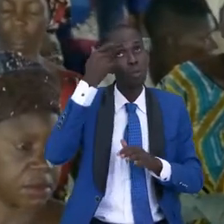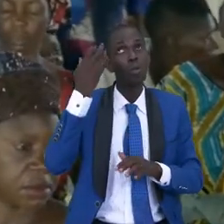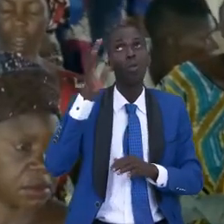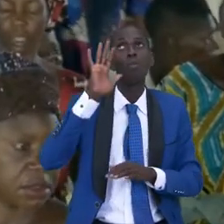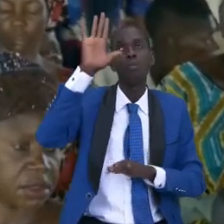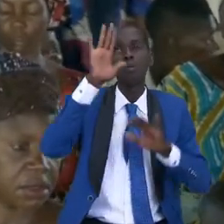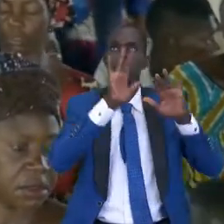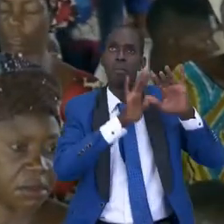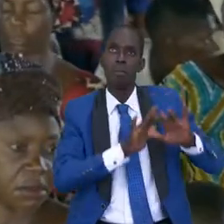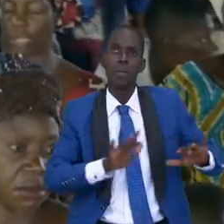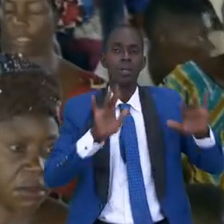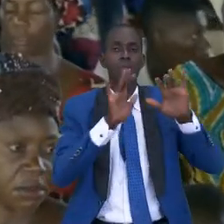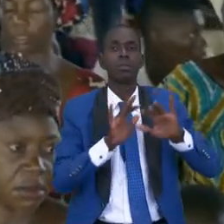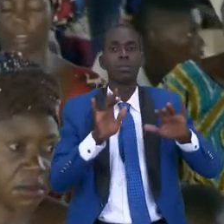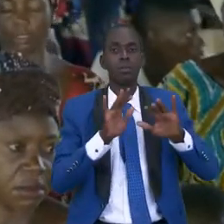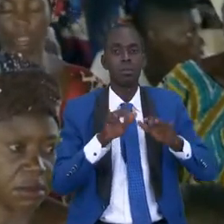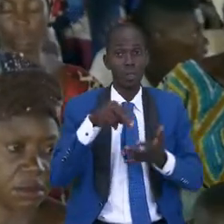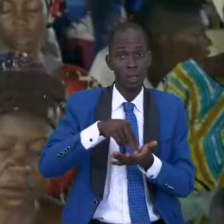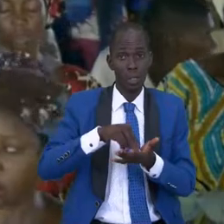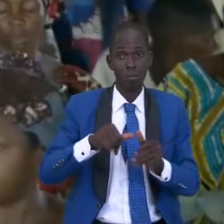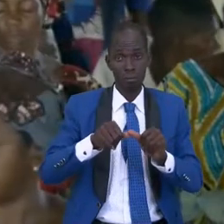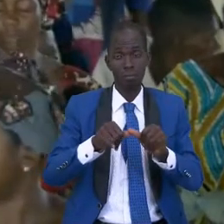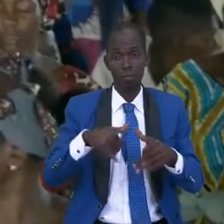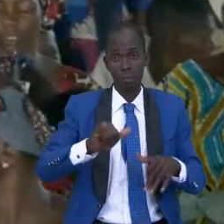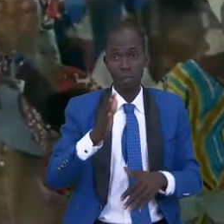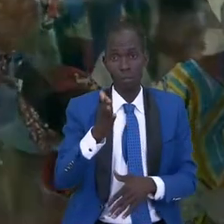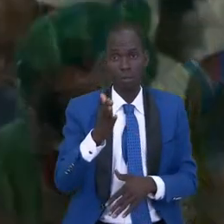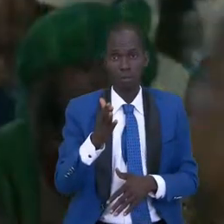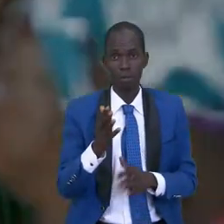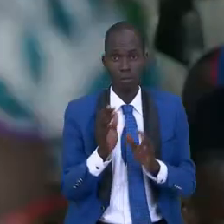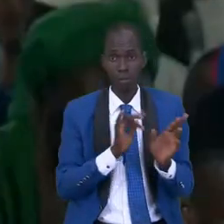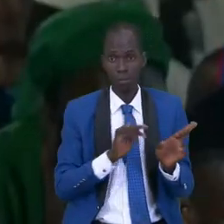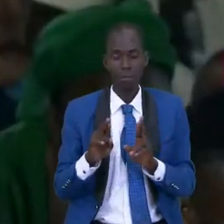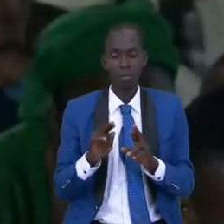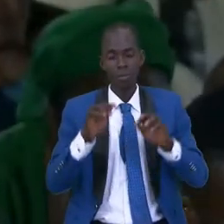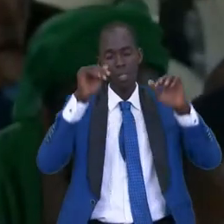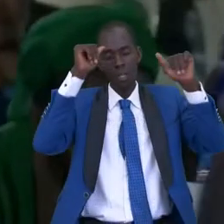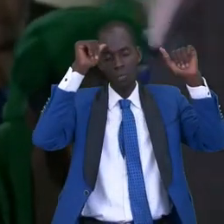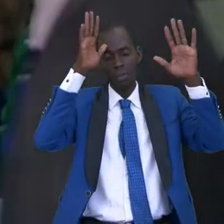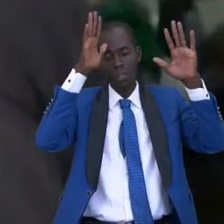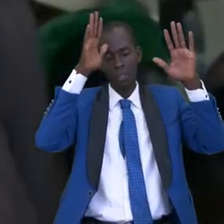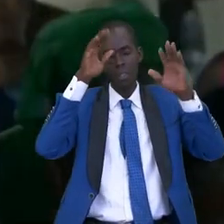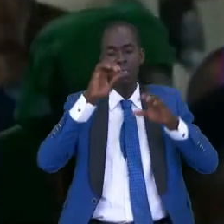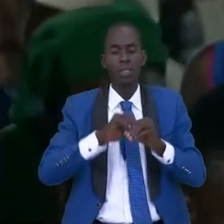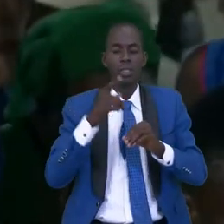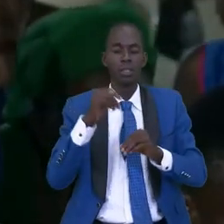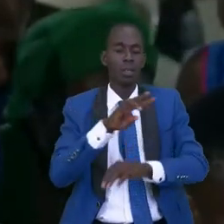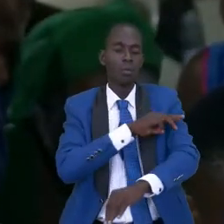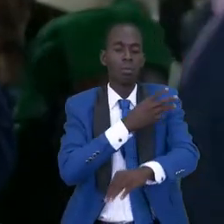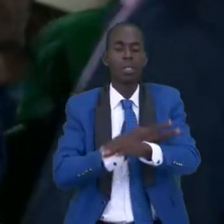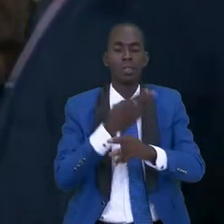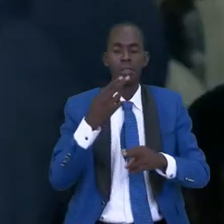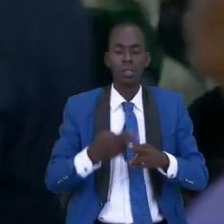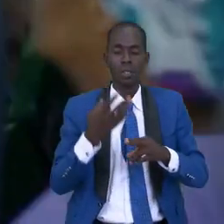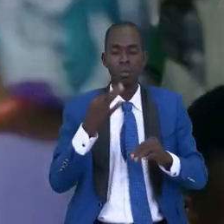mercy. Keep on standing and praying with you. Father, in the mighty name